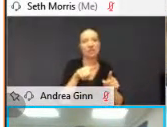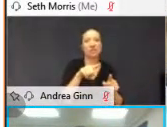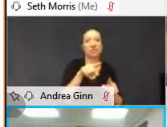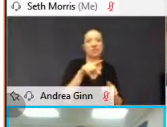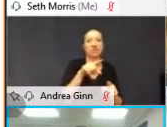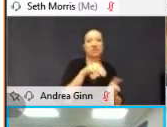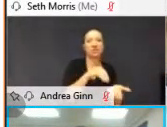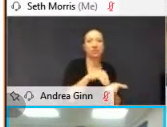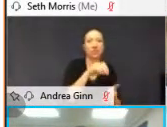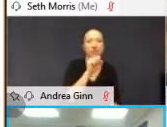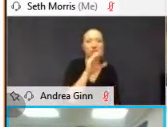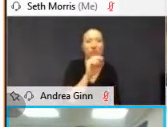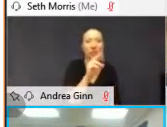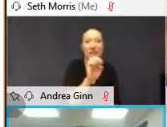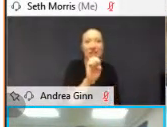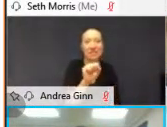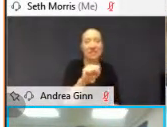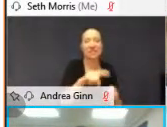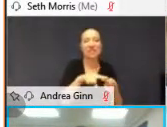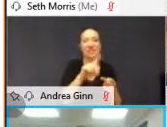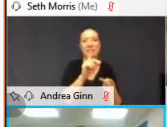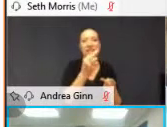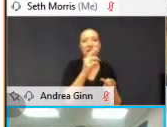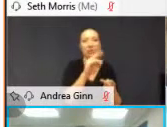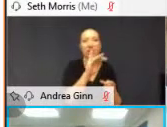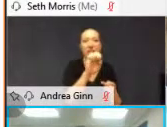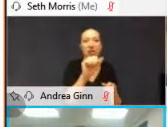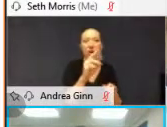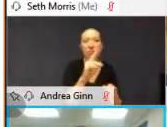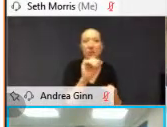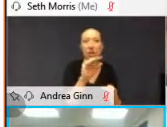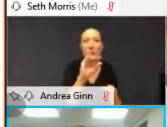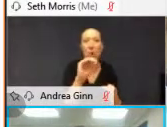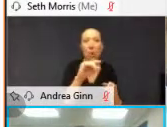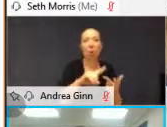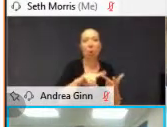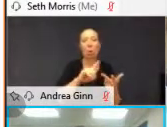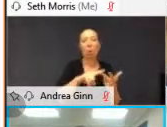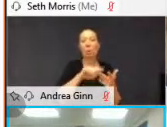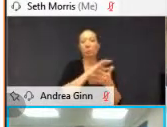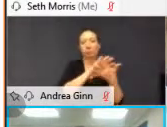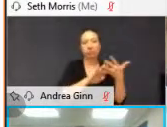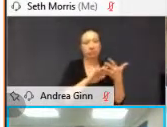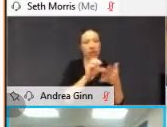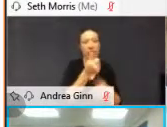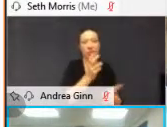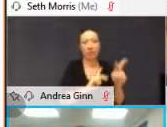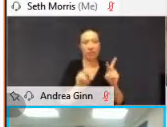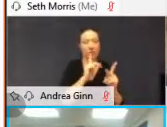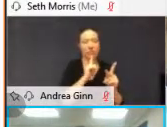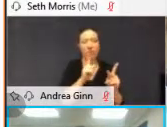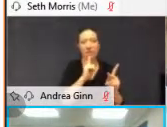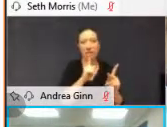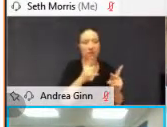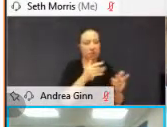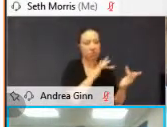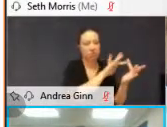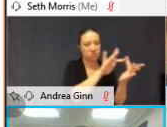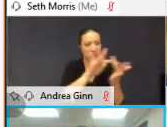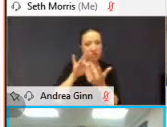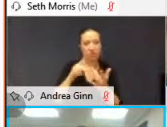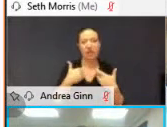Angela Madrano, led on behalf of Medicaid. We had to divide and conquer, as you can see the long list of stakeholders